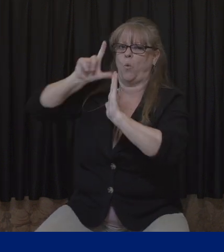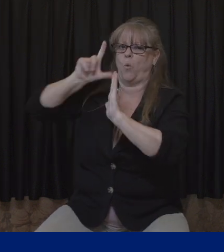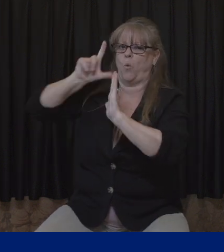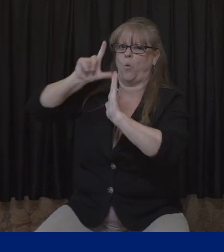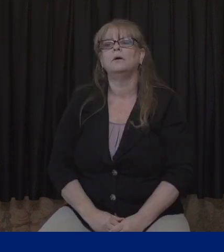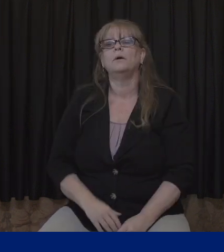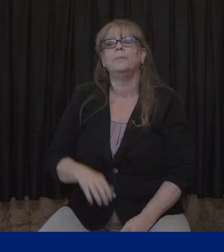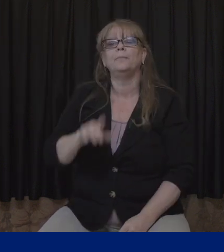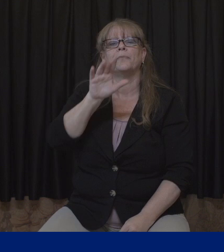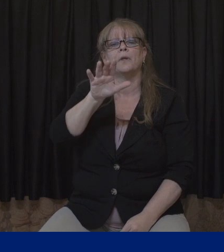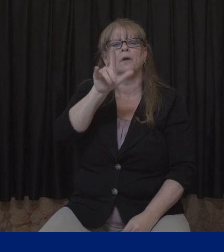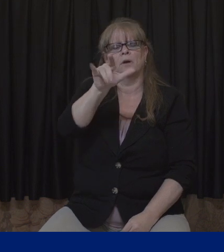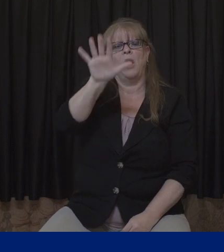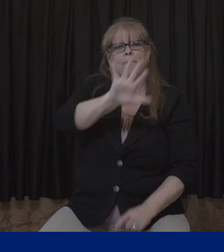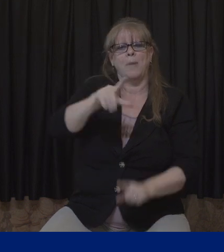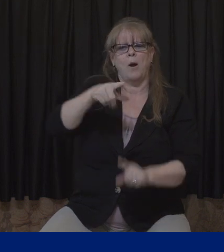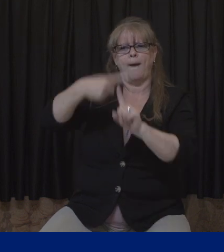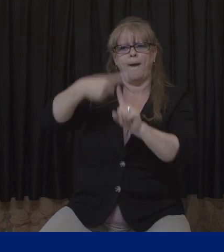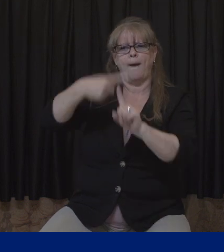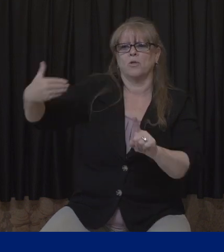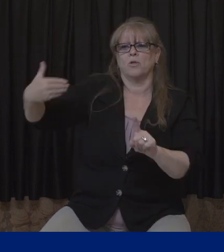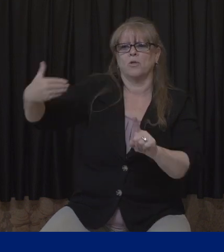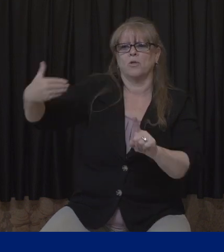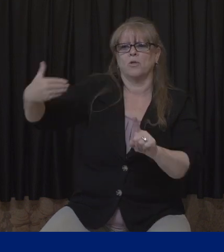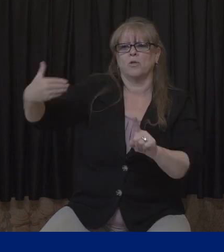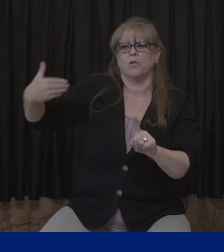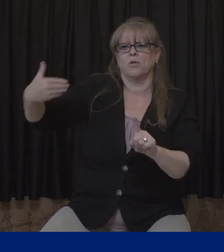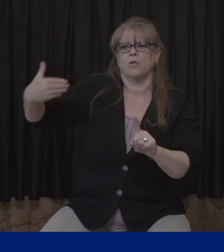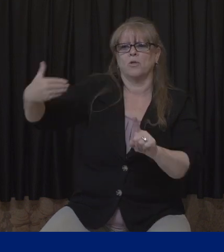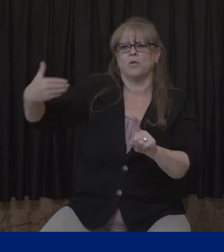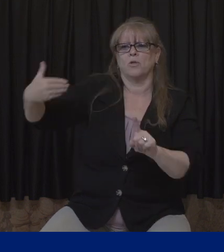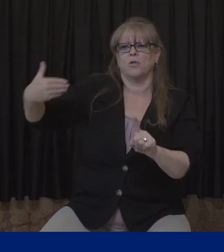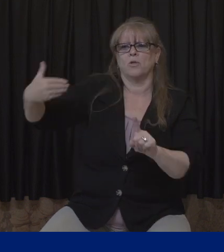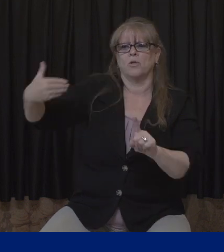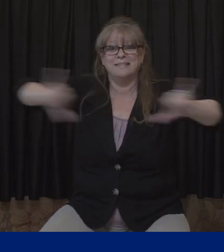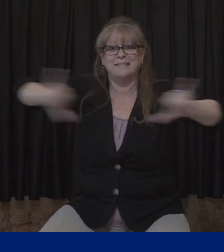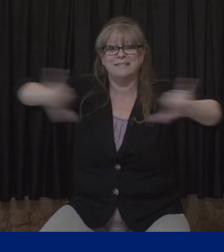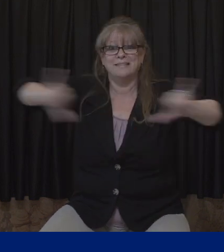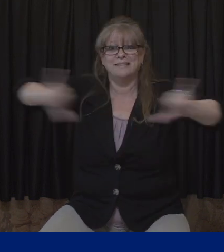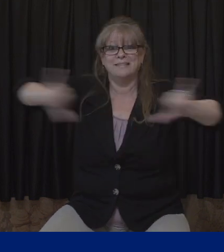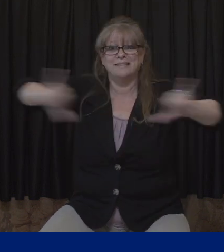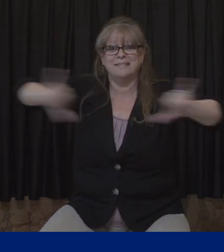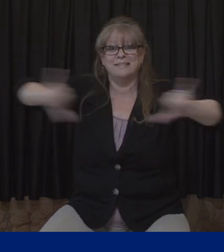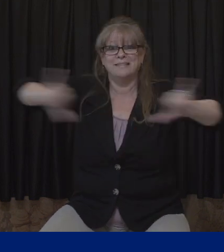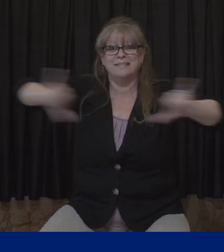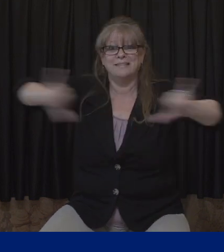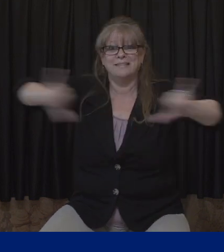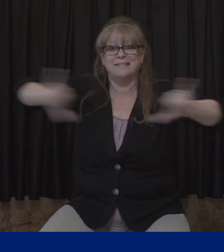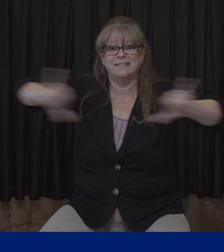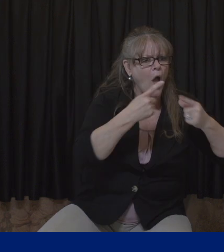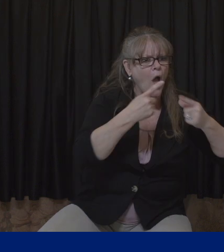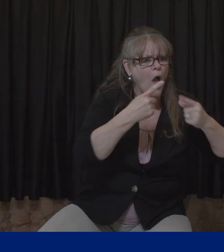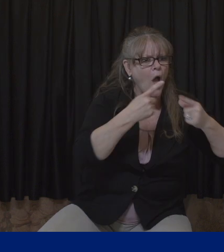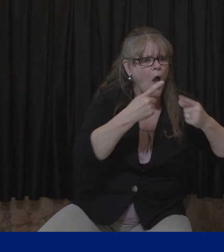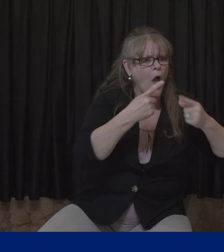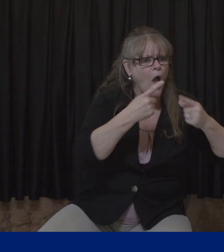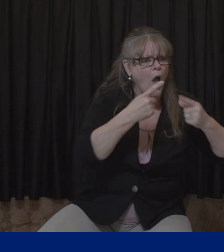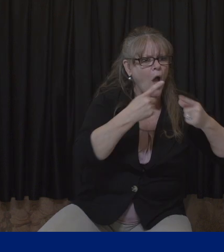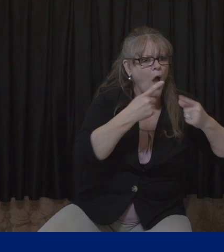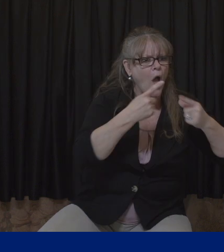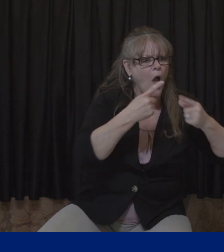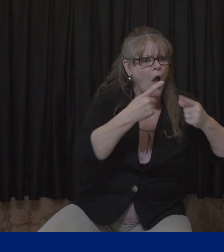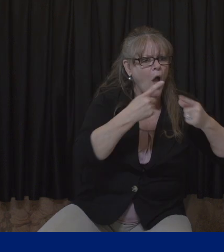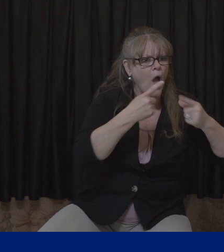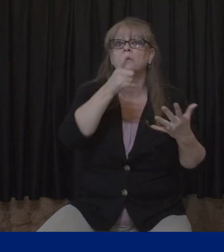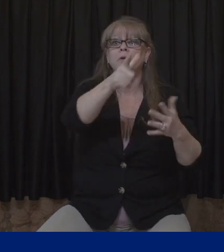when we put the stay-at-home order in place. We've slowed the spread of the virus, and as you know, there's a formula that scientists